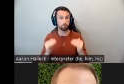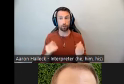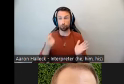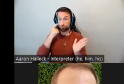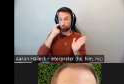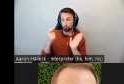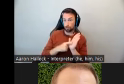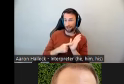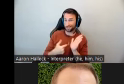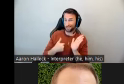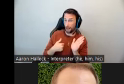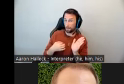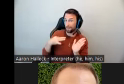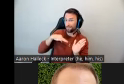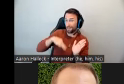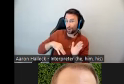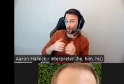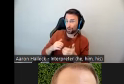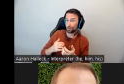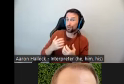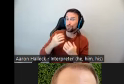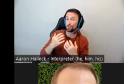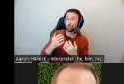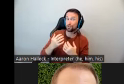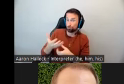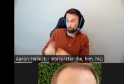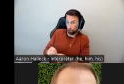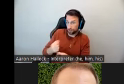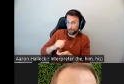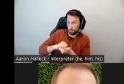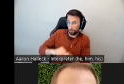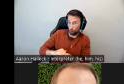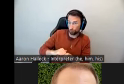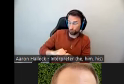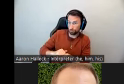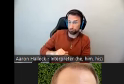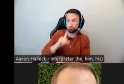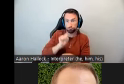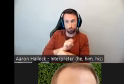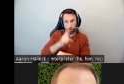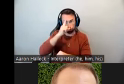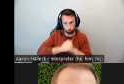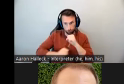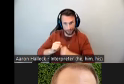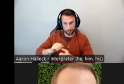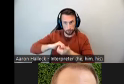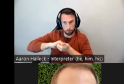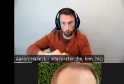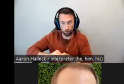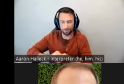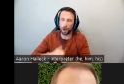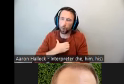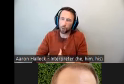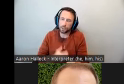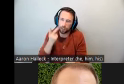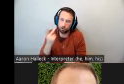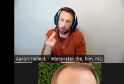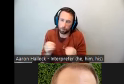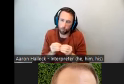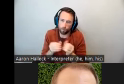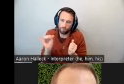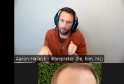not just a service partner, but a real strategic partner to the stakeholder area. I would have liked to have seen more than that. And I should have developed